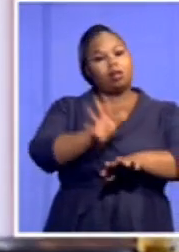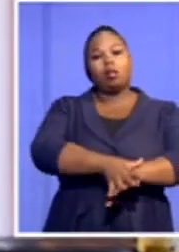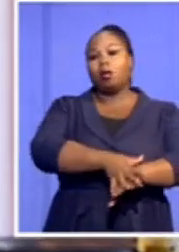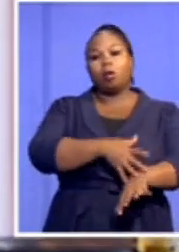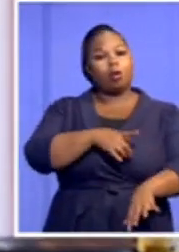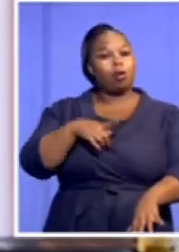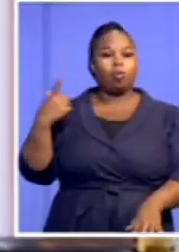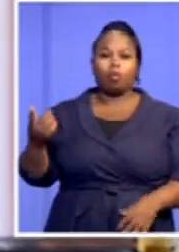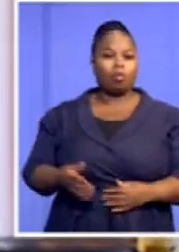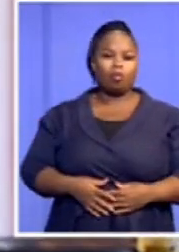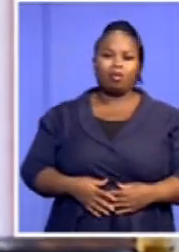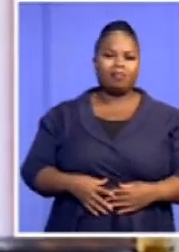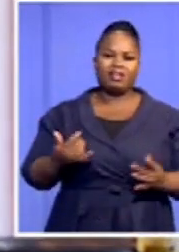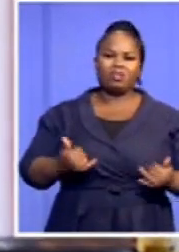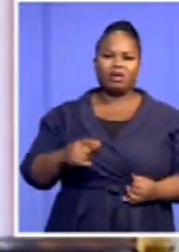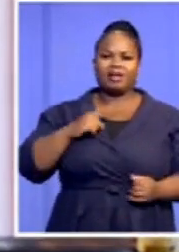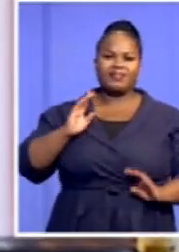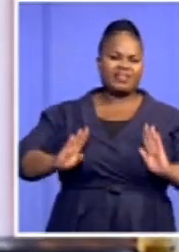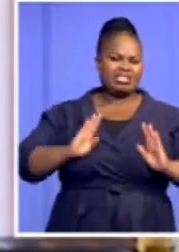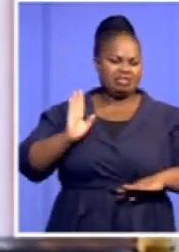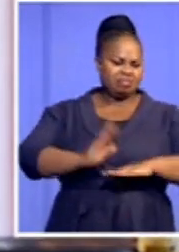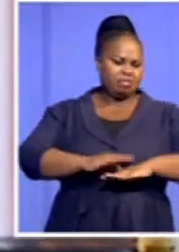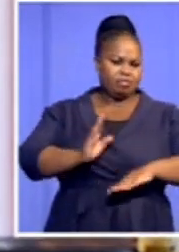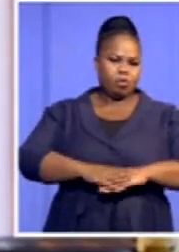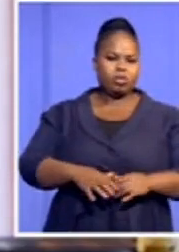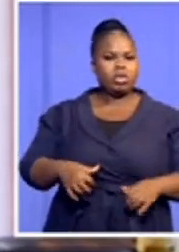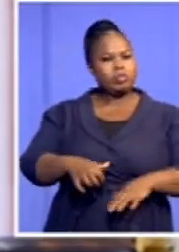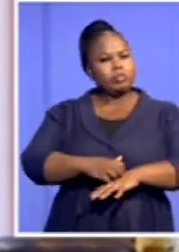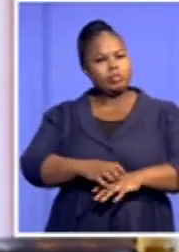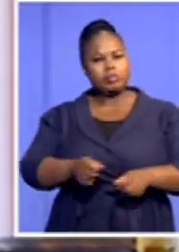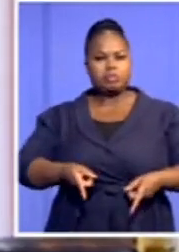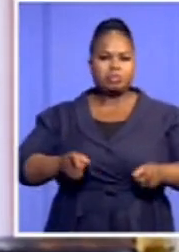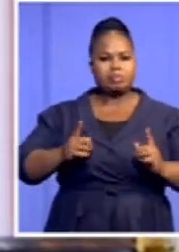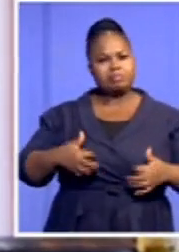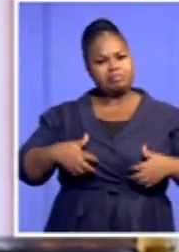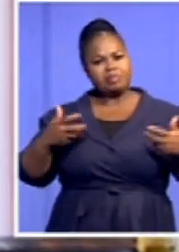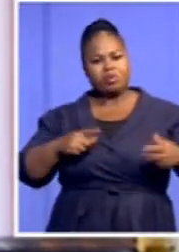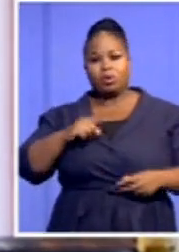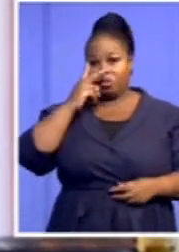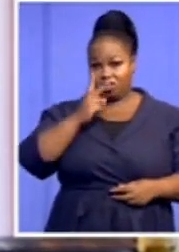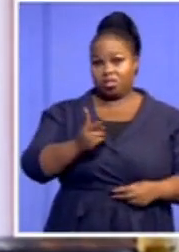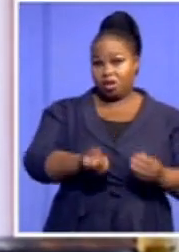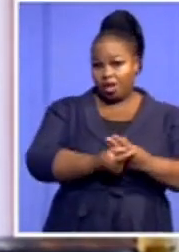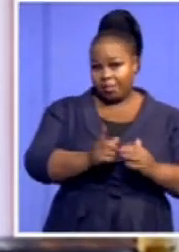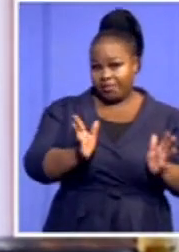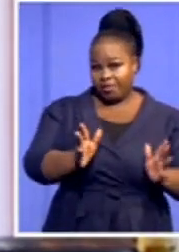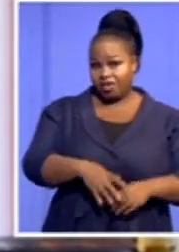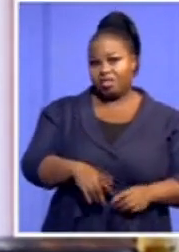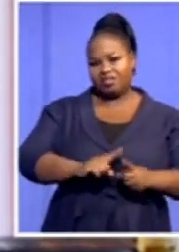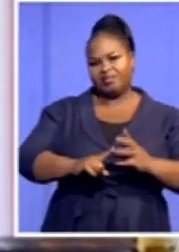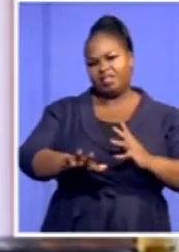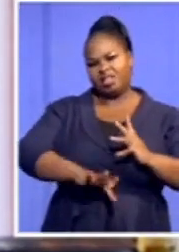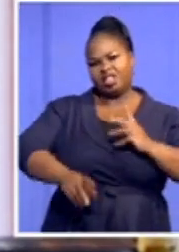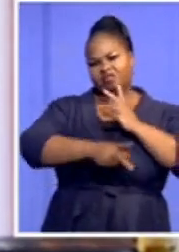to the frustration. It is fueling the fire. This is why we're seeing the looting happening in different places. We were told